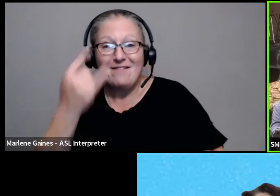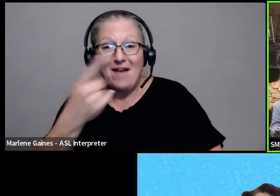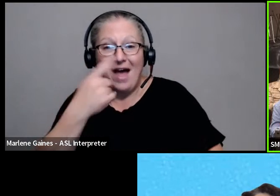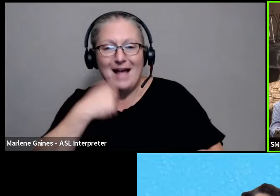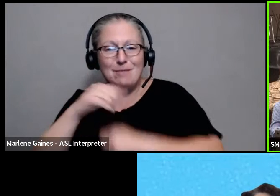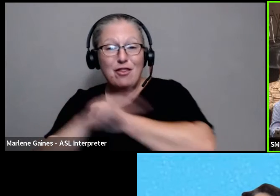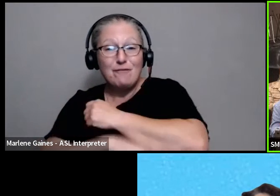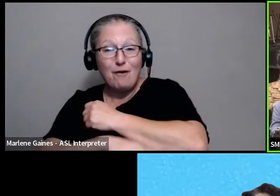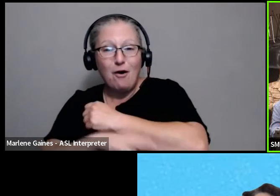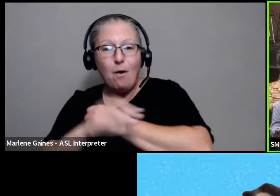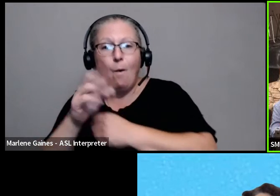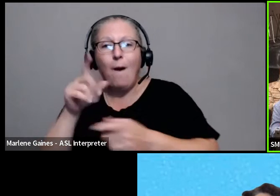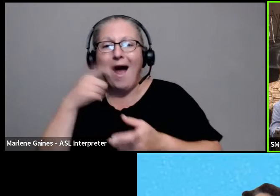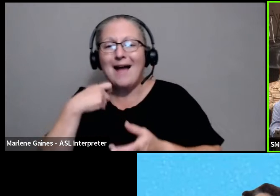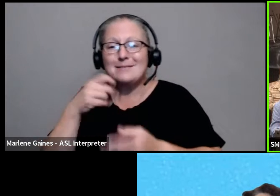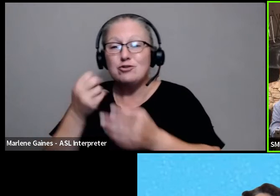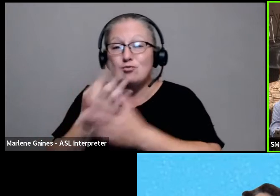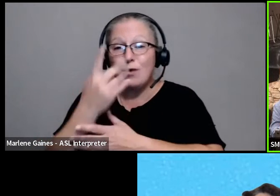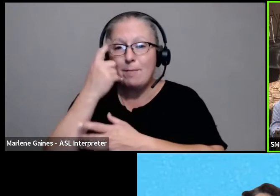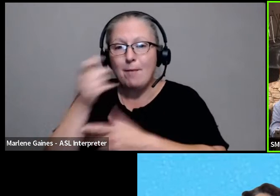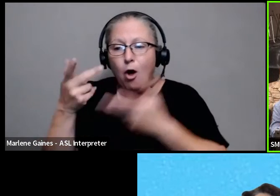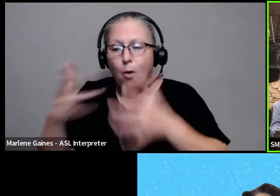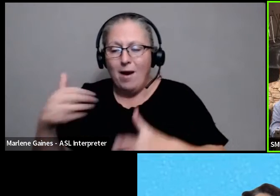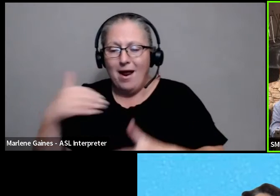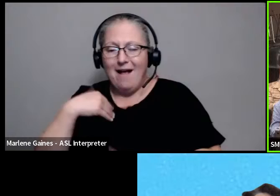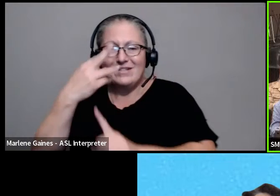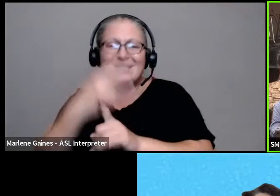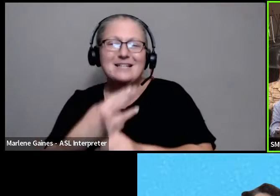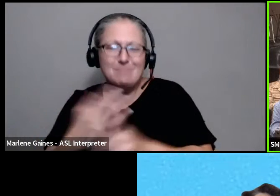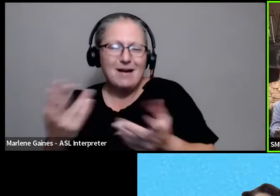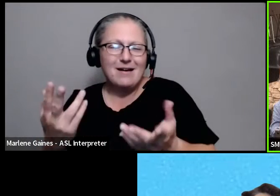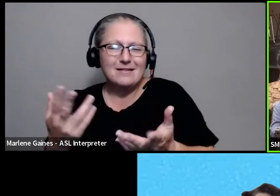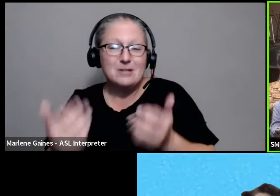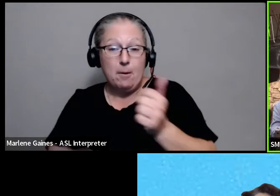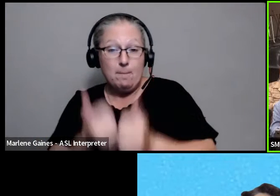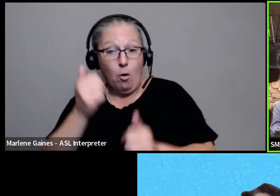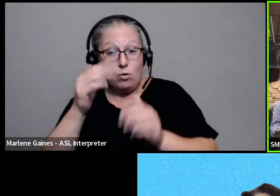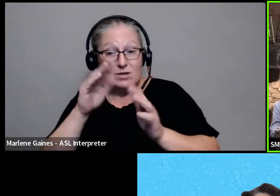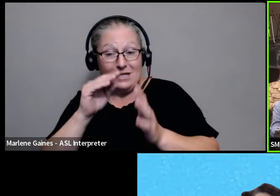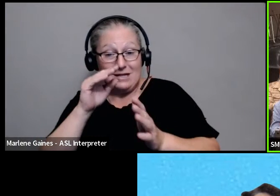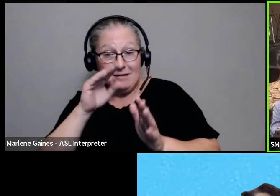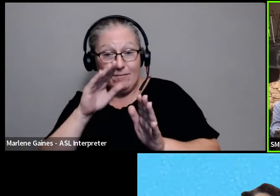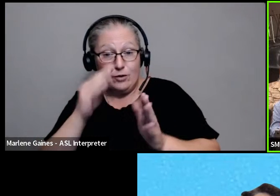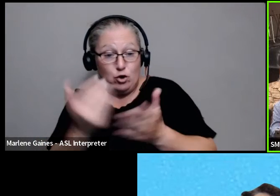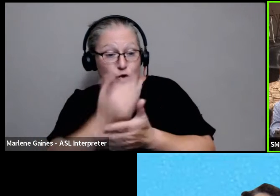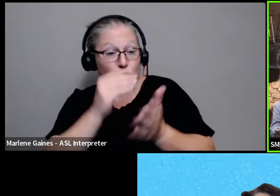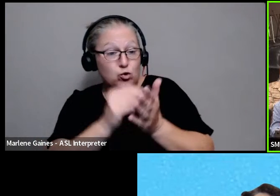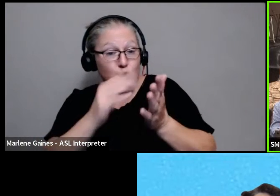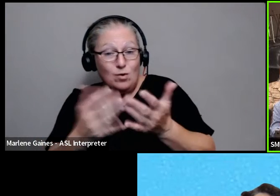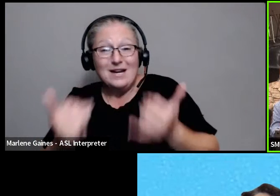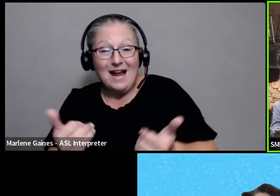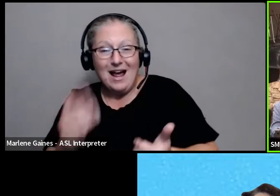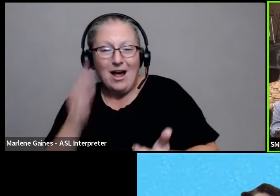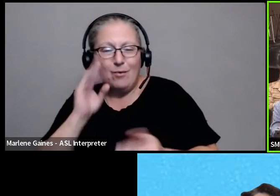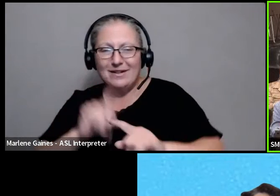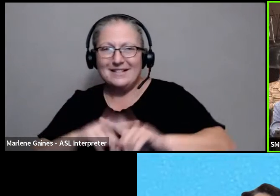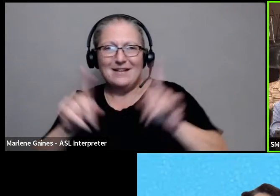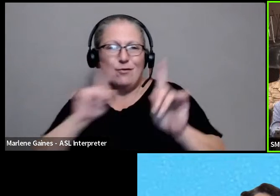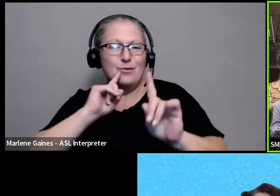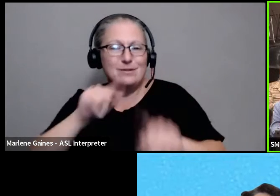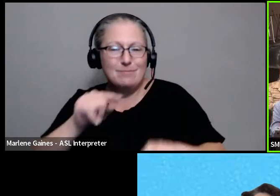fall versus you ask me in the spring, because now they've had it for 6 months. You ask most of these kids that are new now, you're going to get a completely different response.